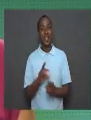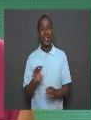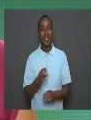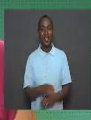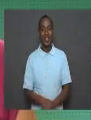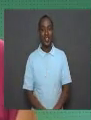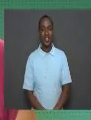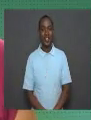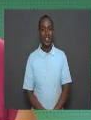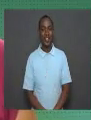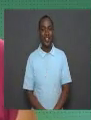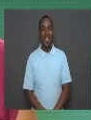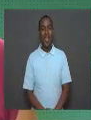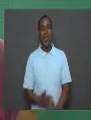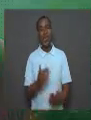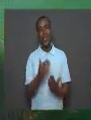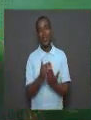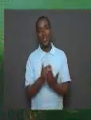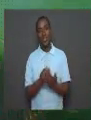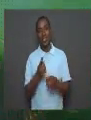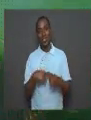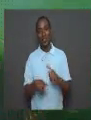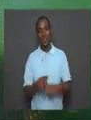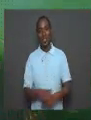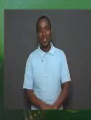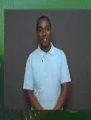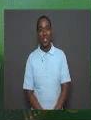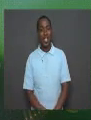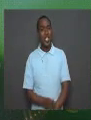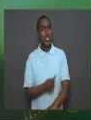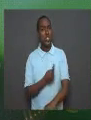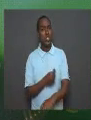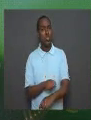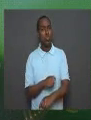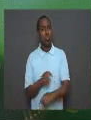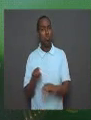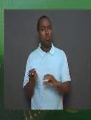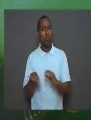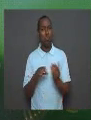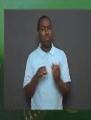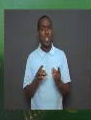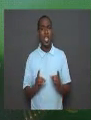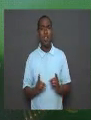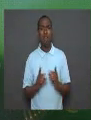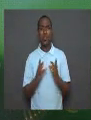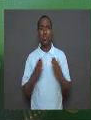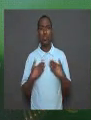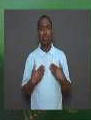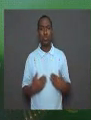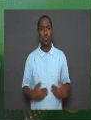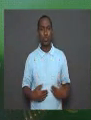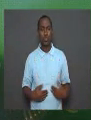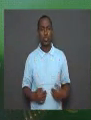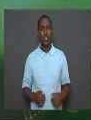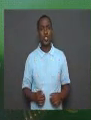let us move on with the lesson. The tissue fluid that diffuses in the body